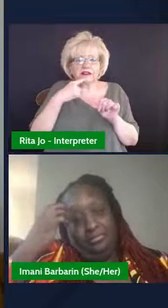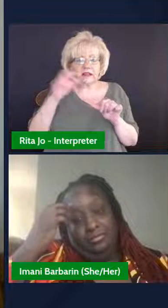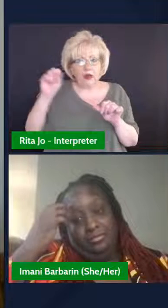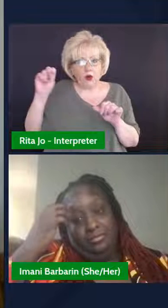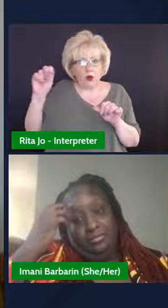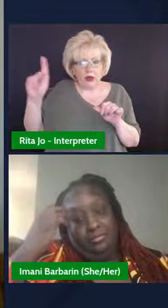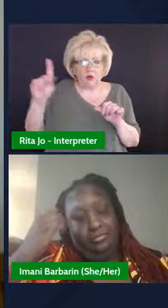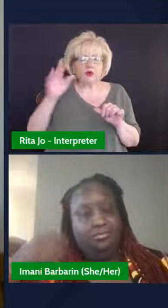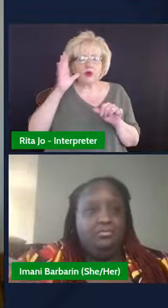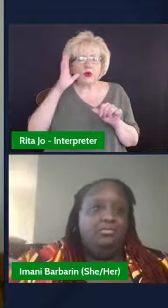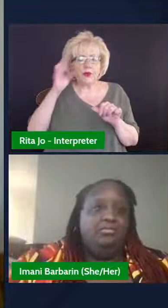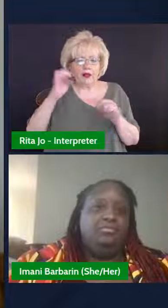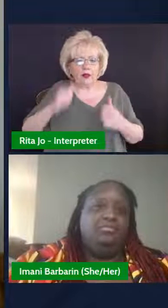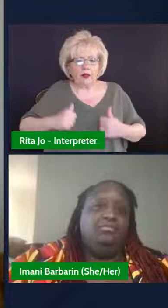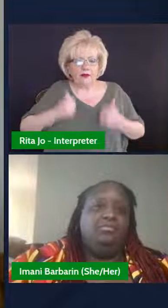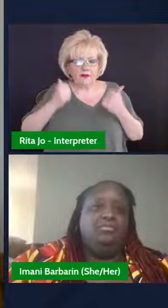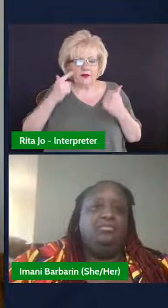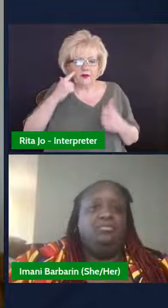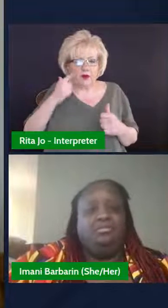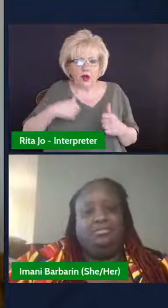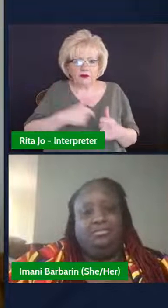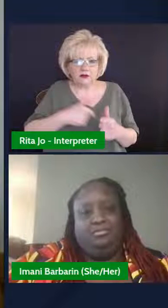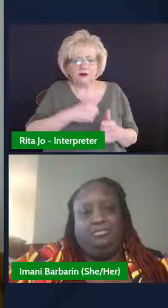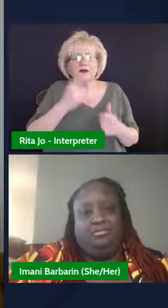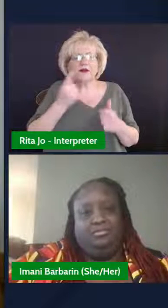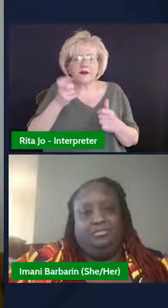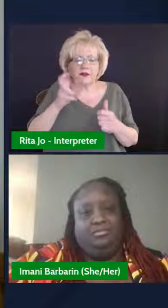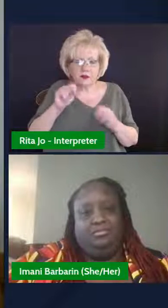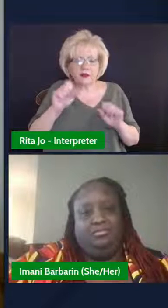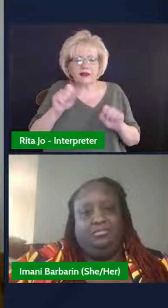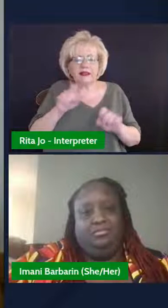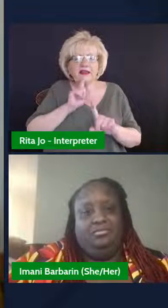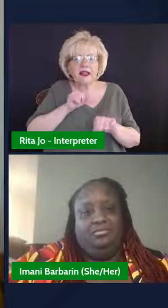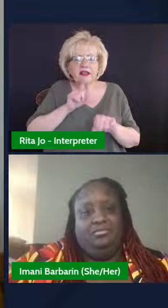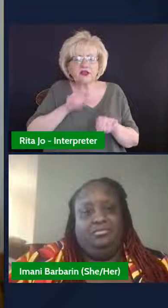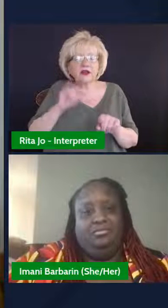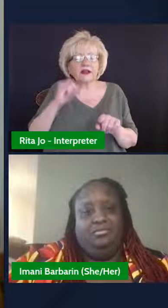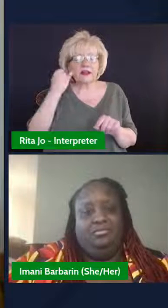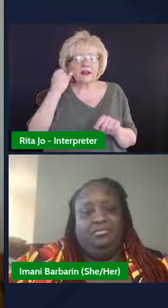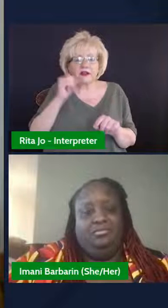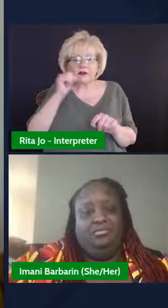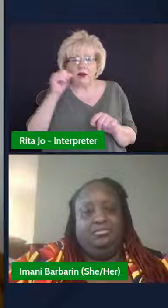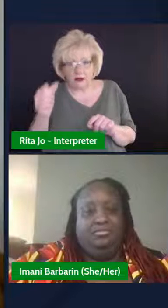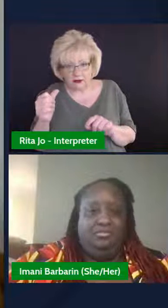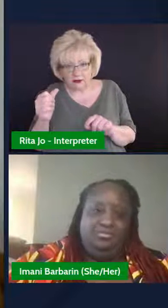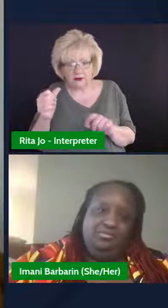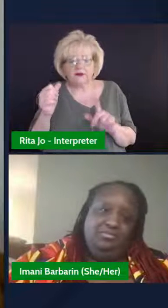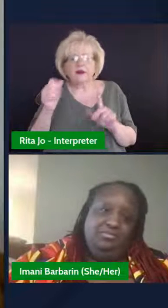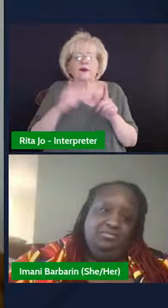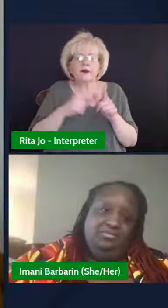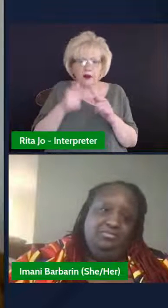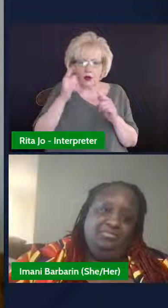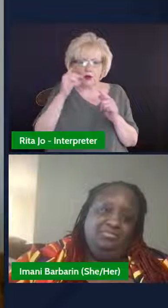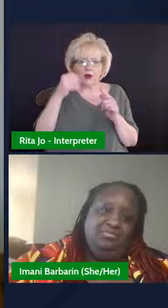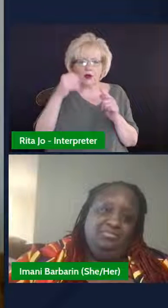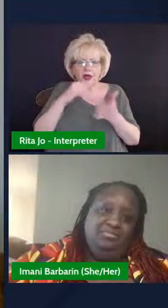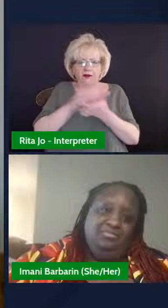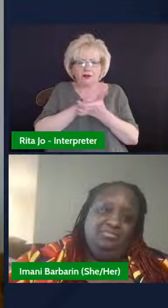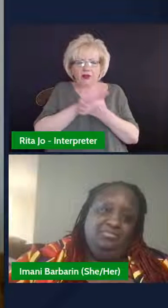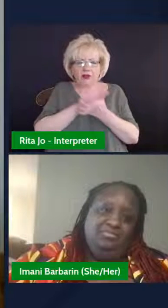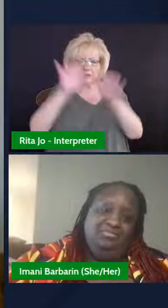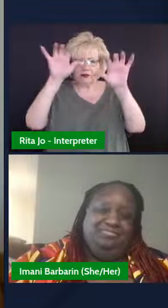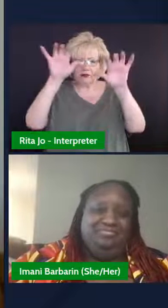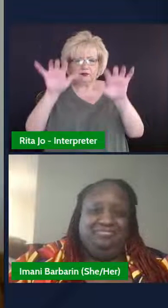we'll be able to answer them for you. If not, I will get a transcript of all of the questions and I will make sure that I answer them for